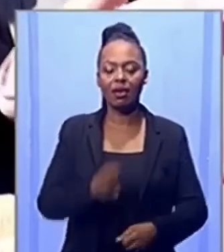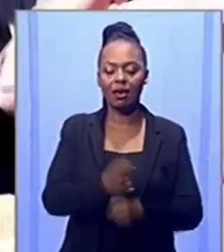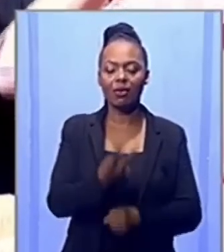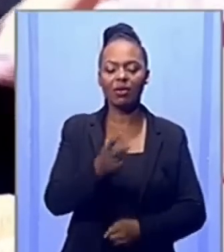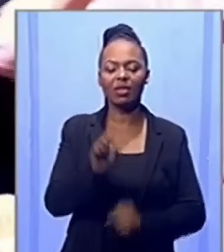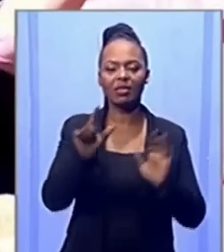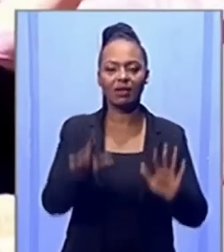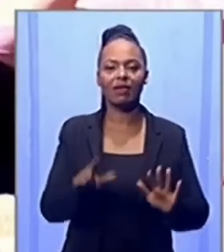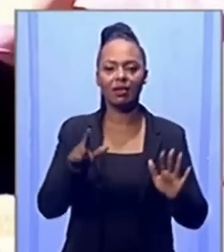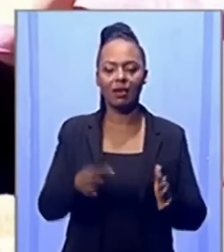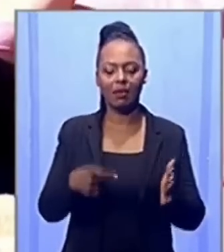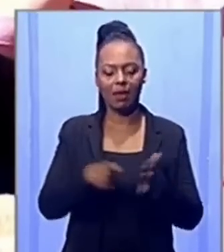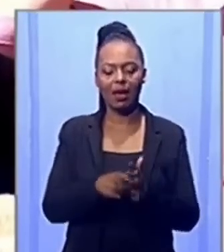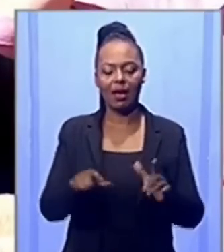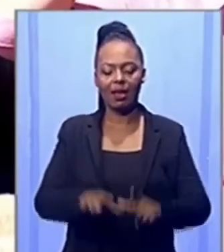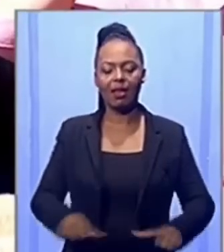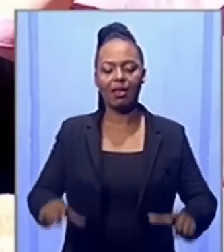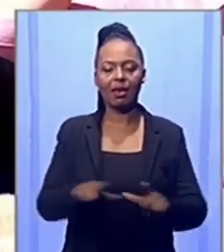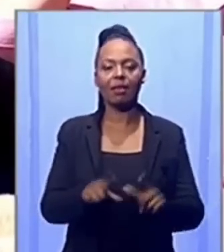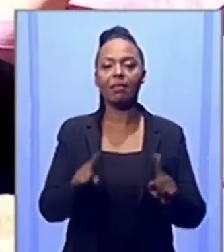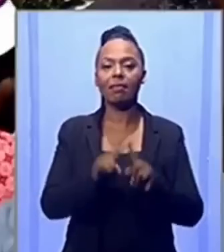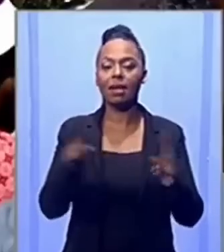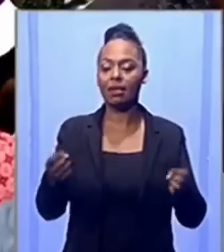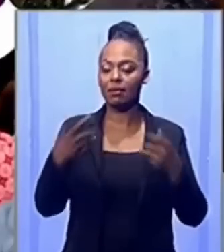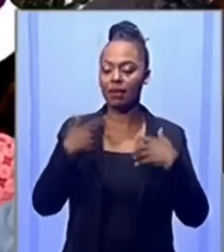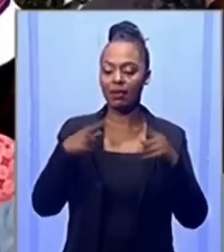ba ra reka bodulo ra ska bo fumantshwa.